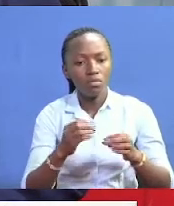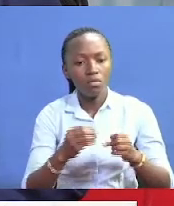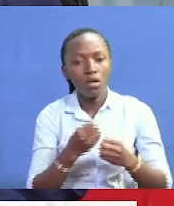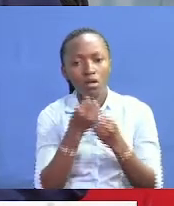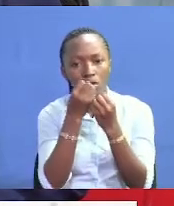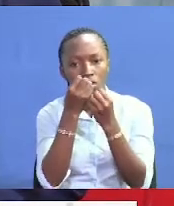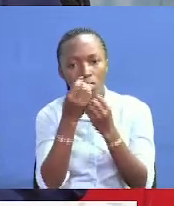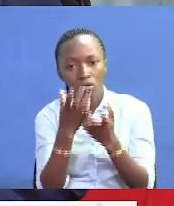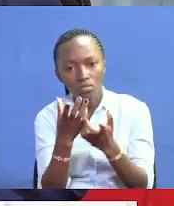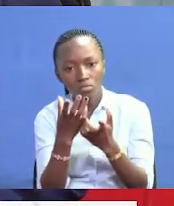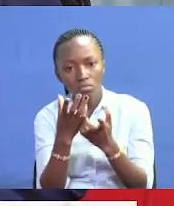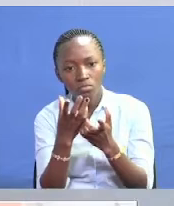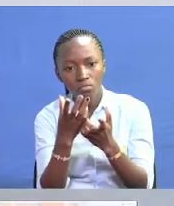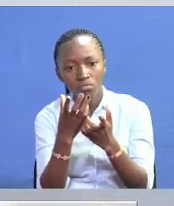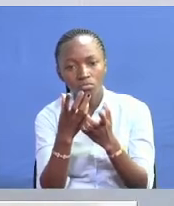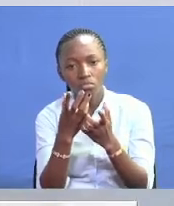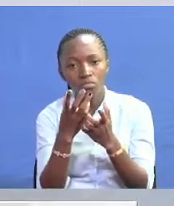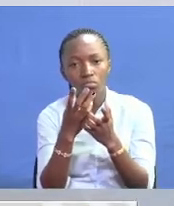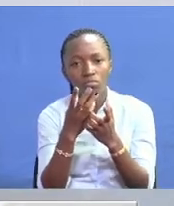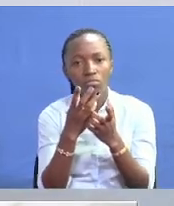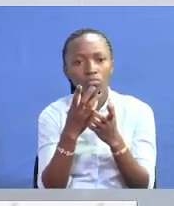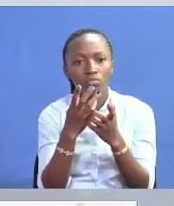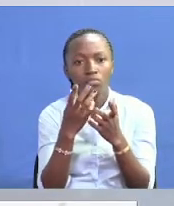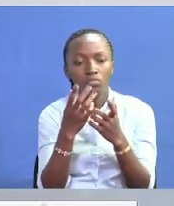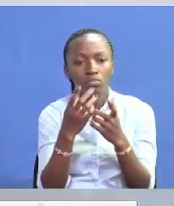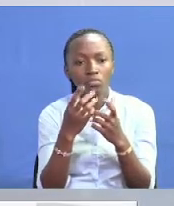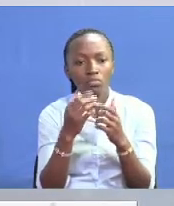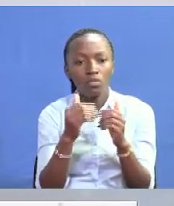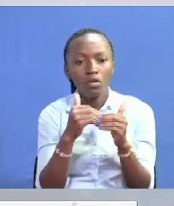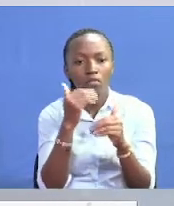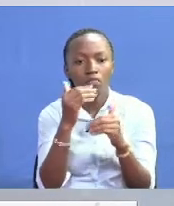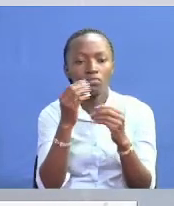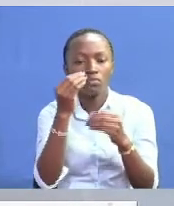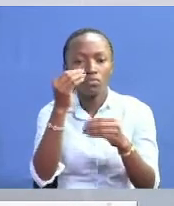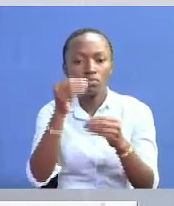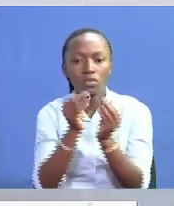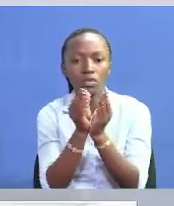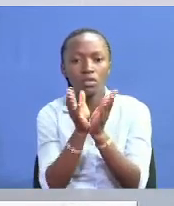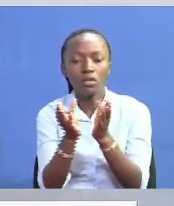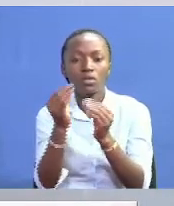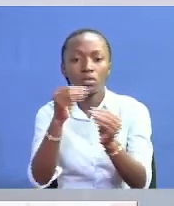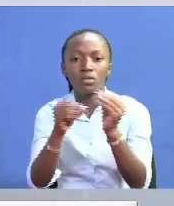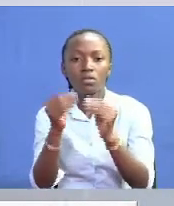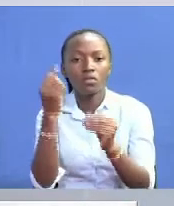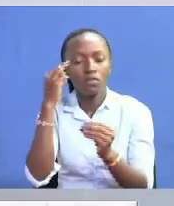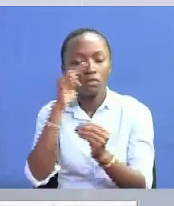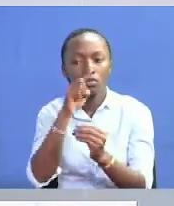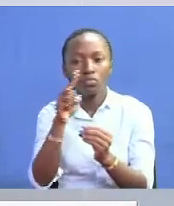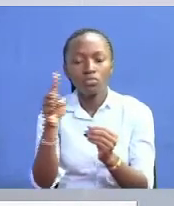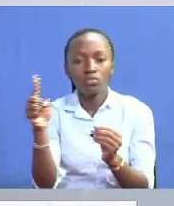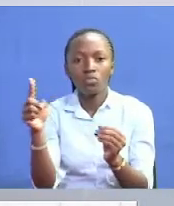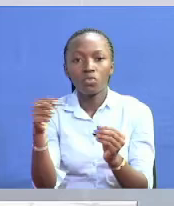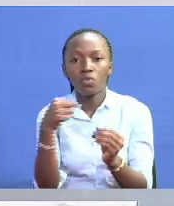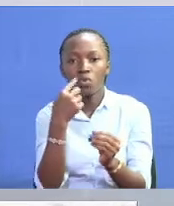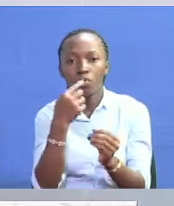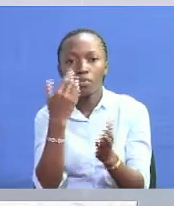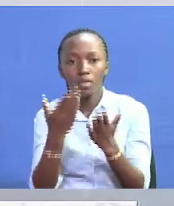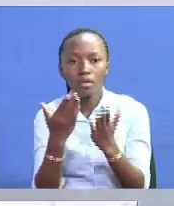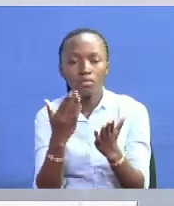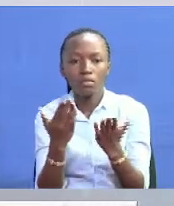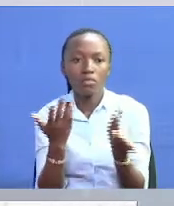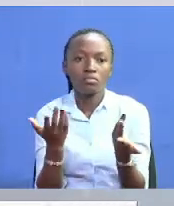following these general elections. So, for you, now that you are eyeing the chairmanship